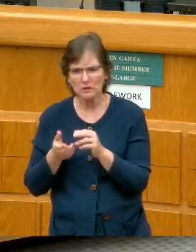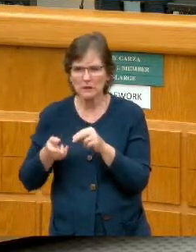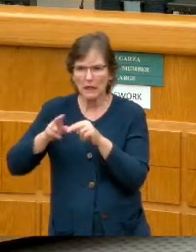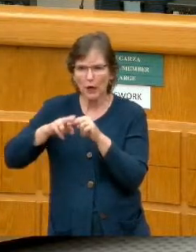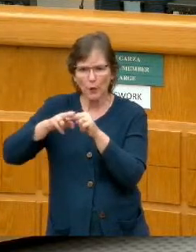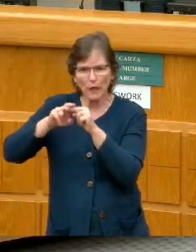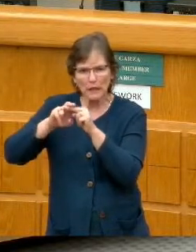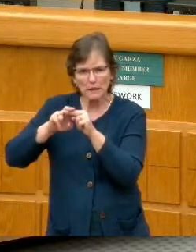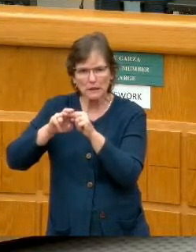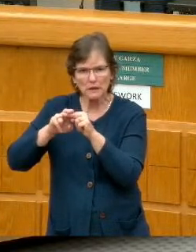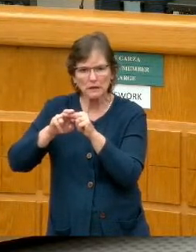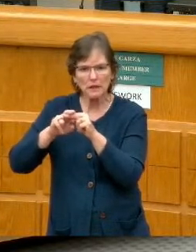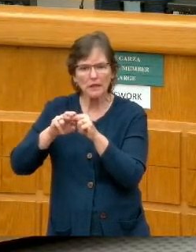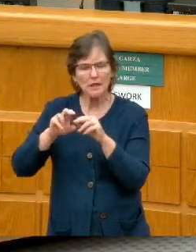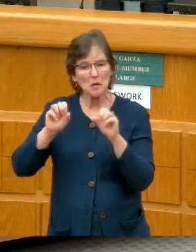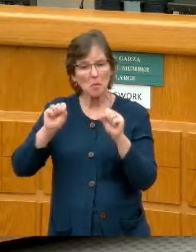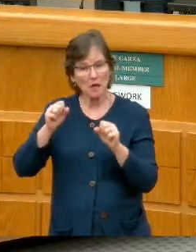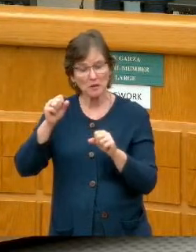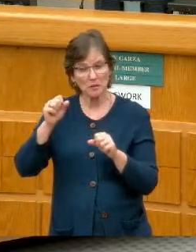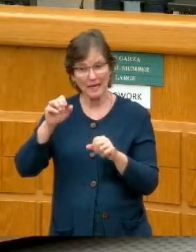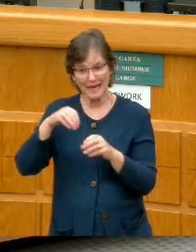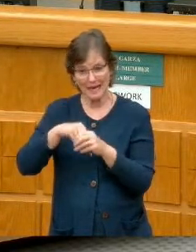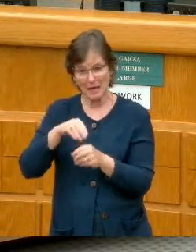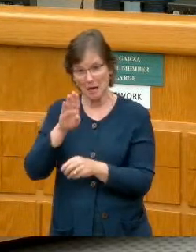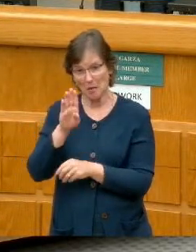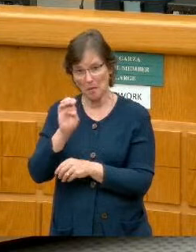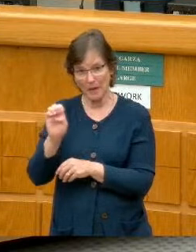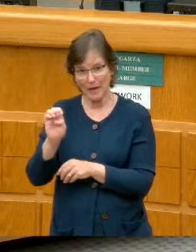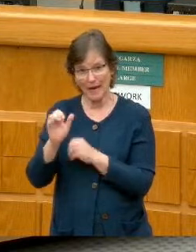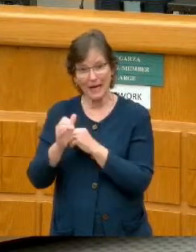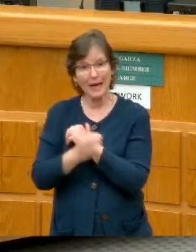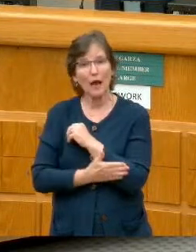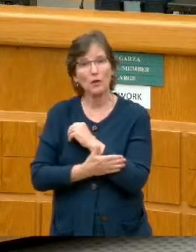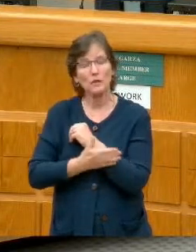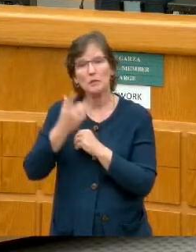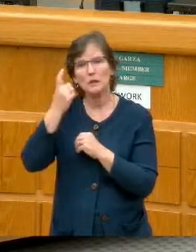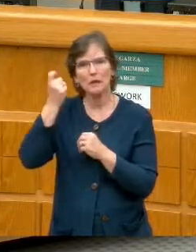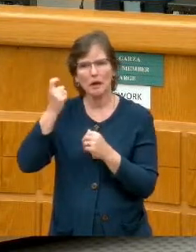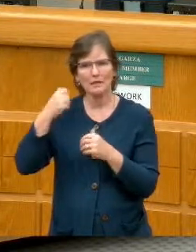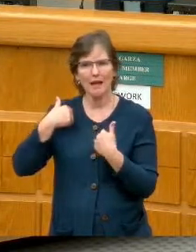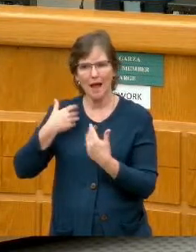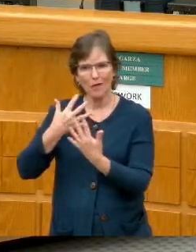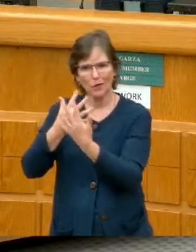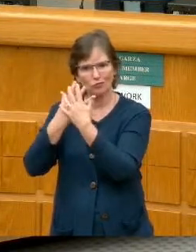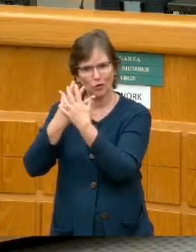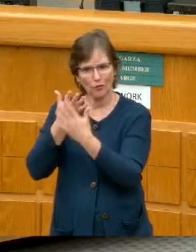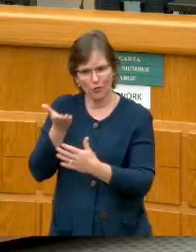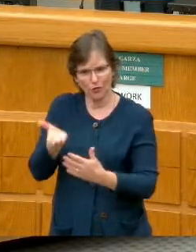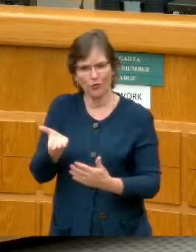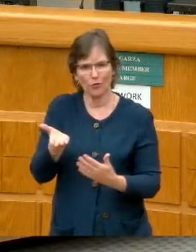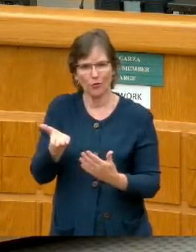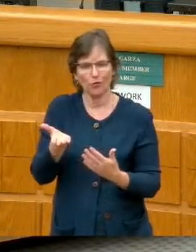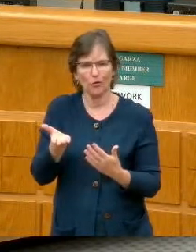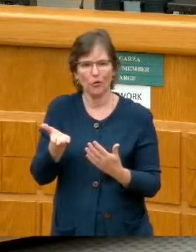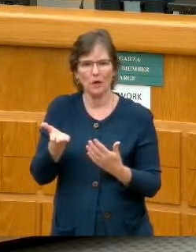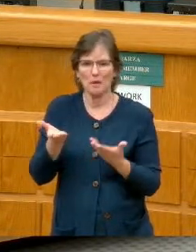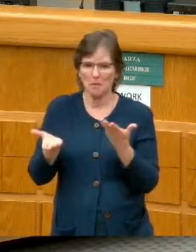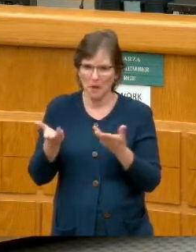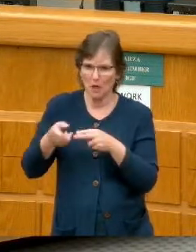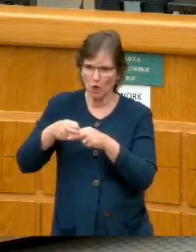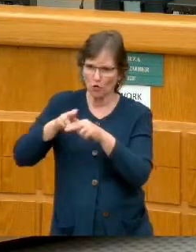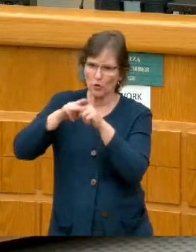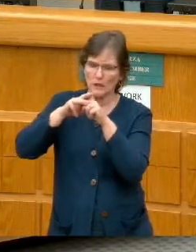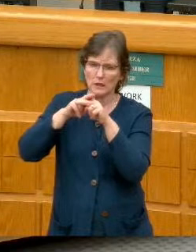correctional facility that's there in B County. Duval increasing slightly. Other counties dropping